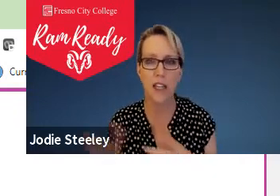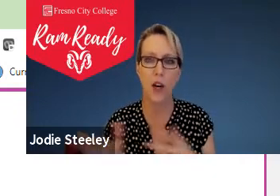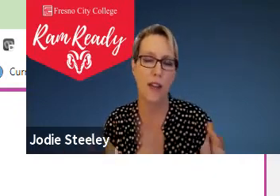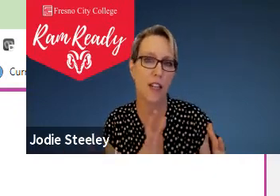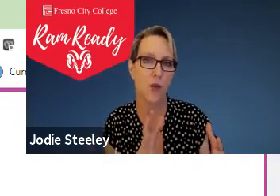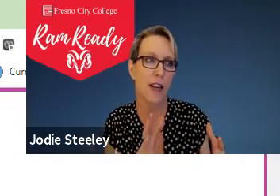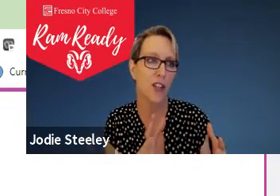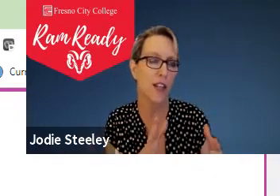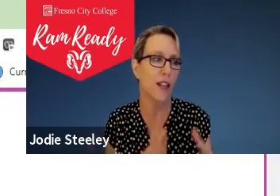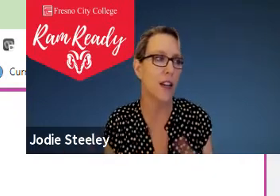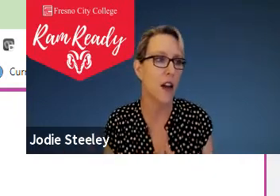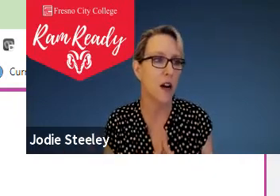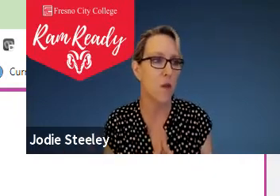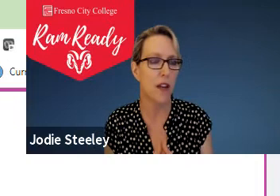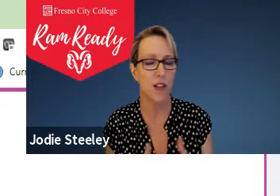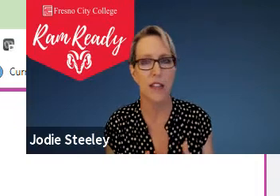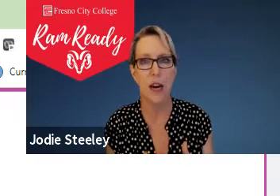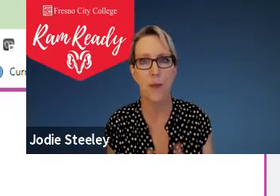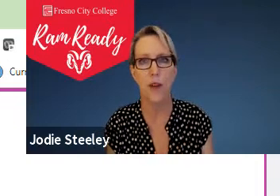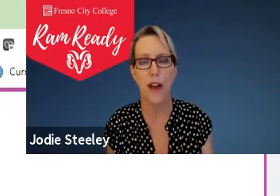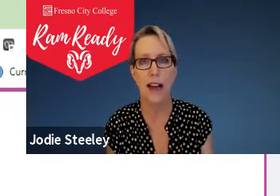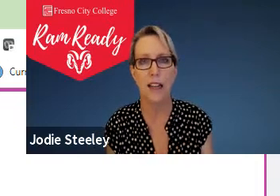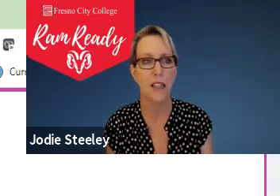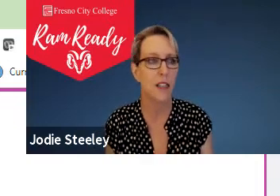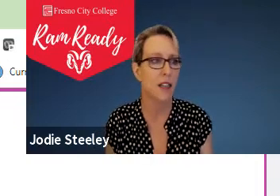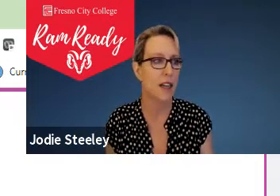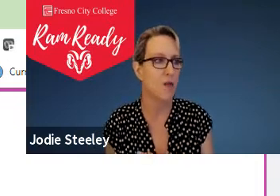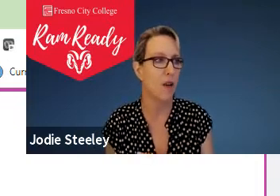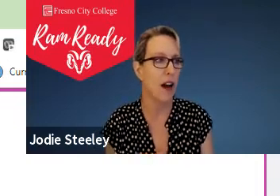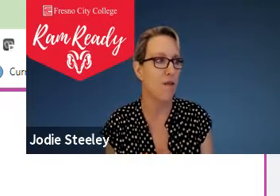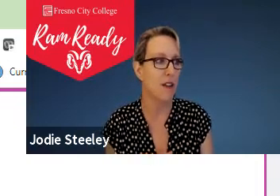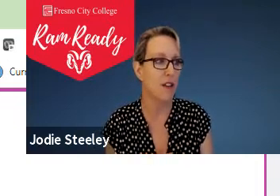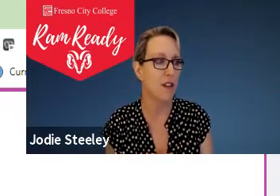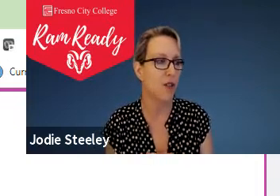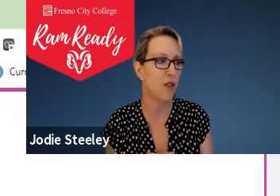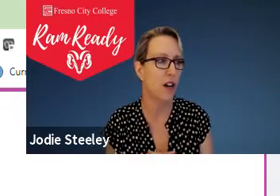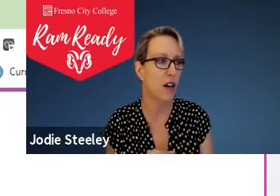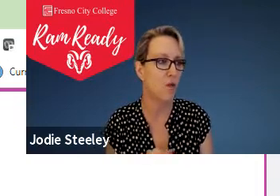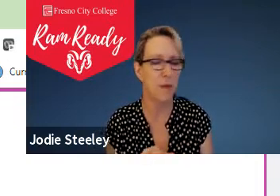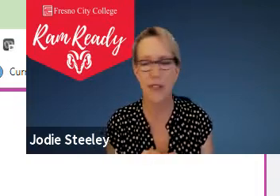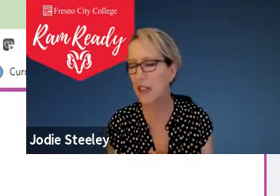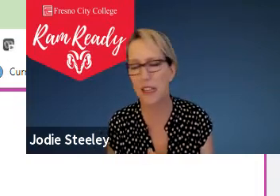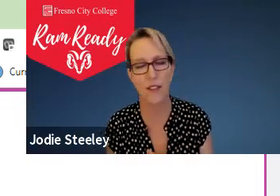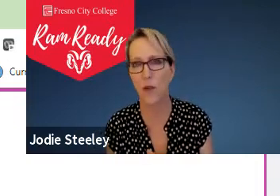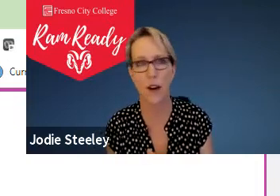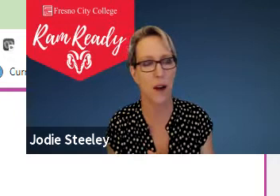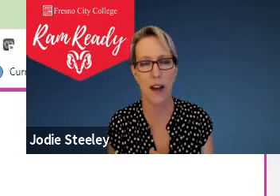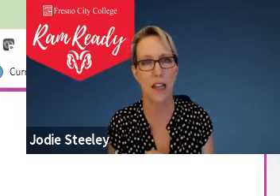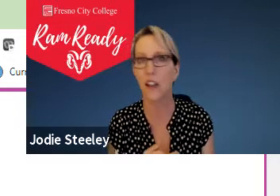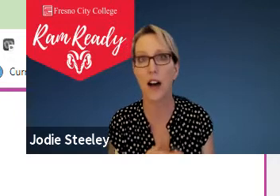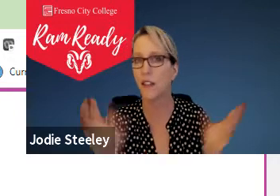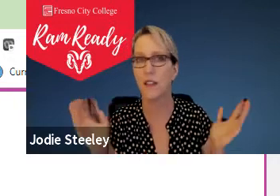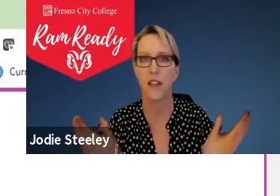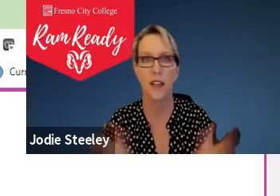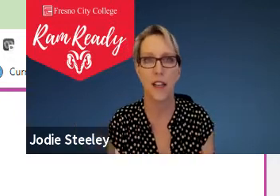ready to go in that direction, we can certainly help you with that. I've been to websites even where I